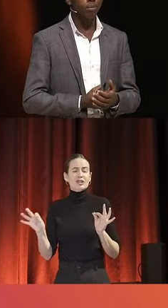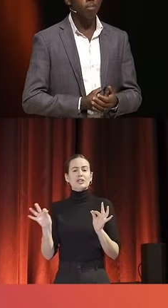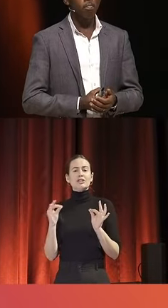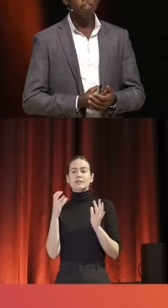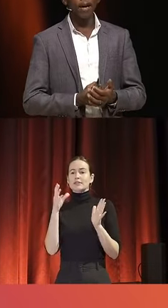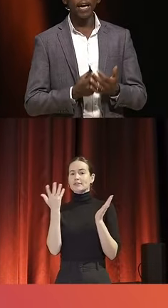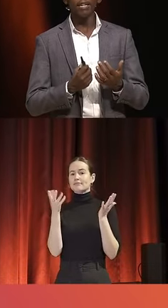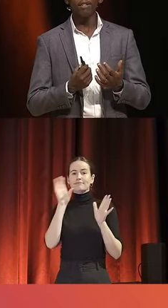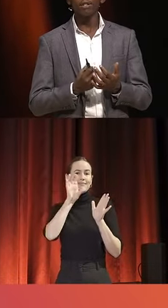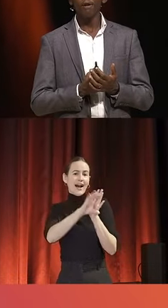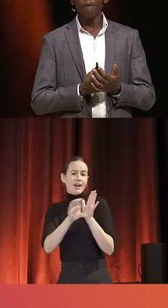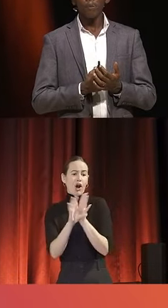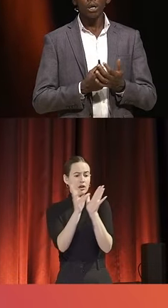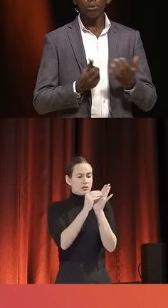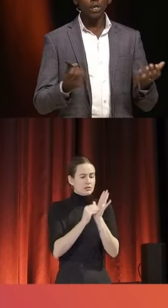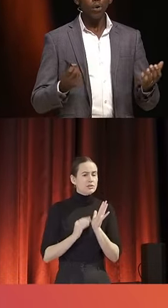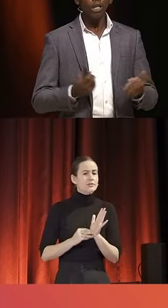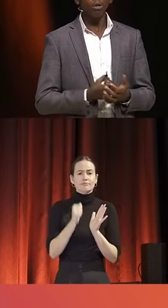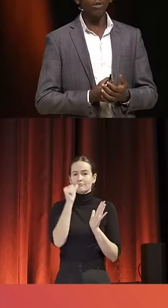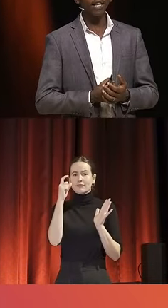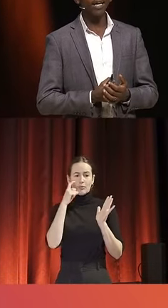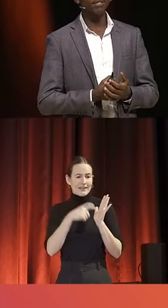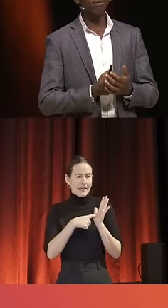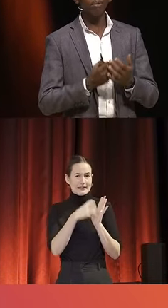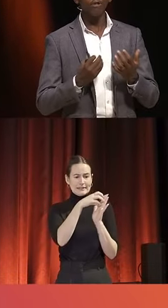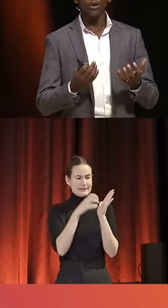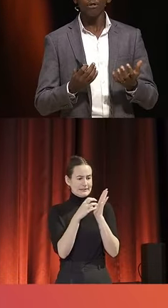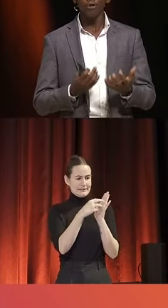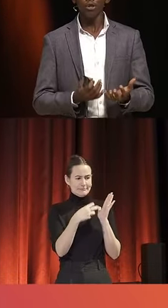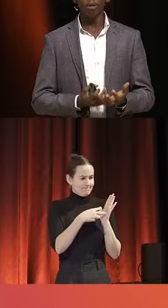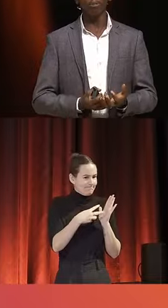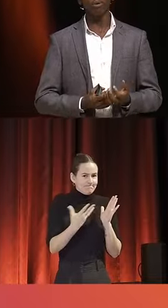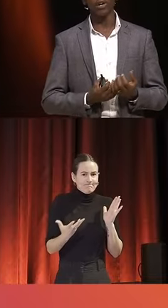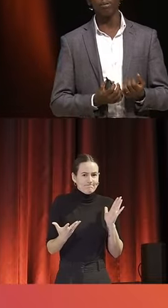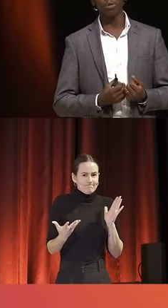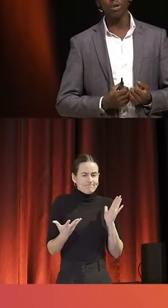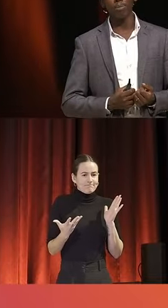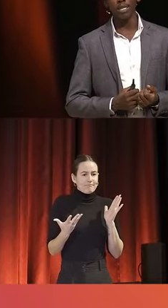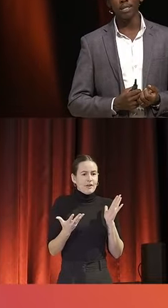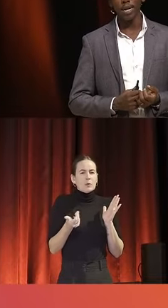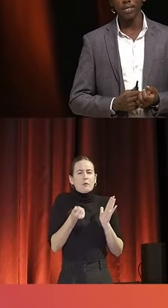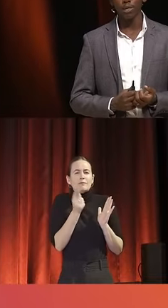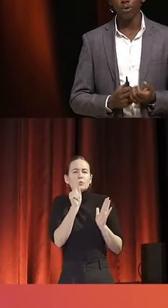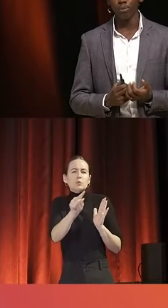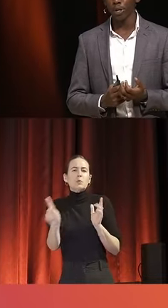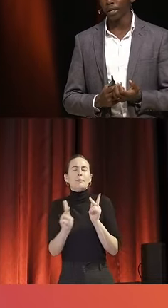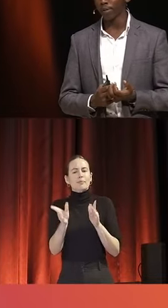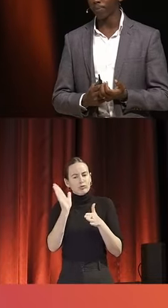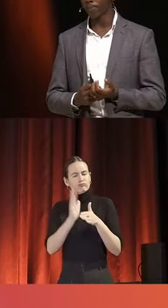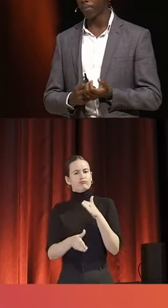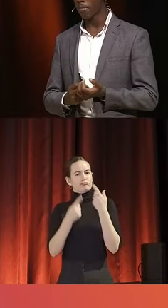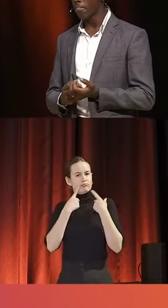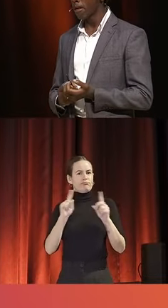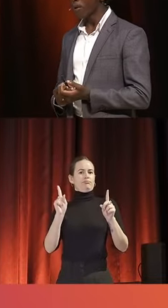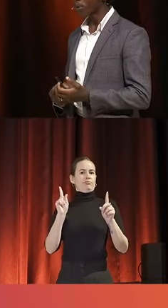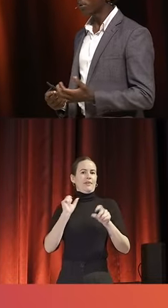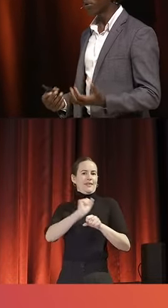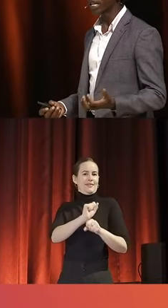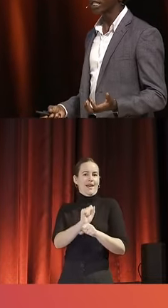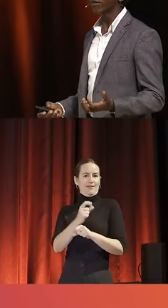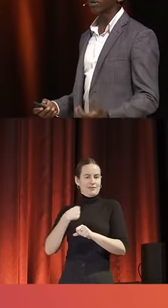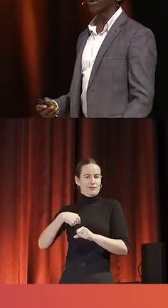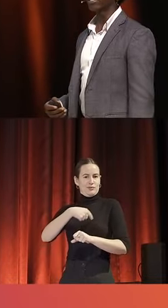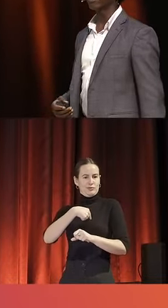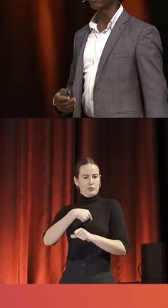icons, and it was incredible that very few people were able to complete the task that we've put in. When we